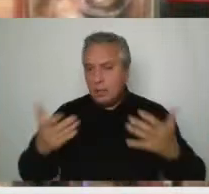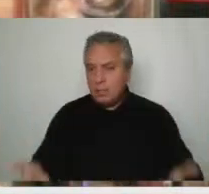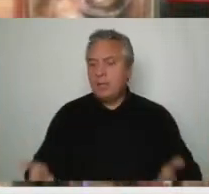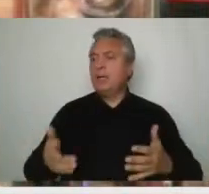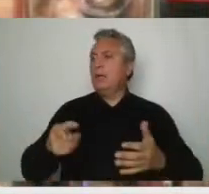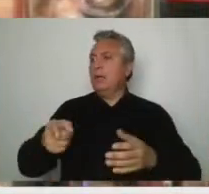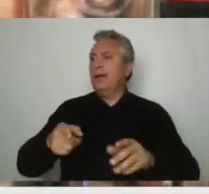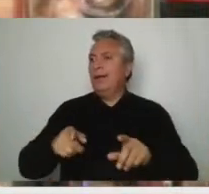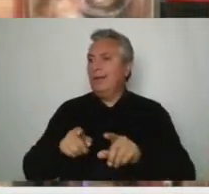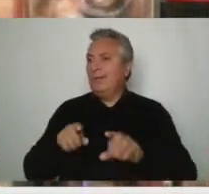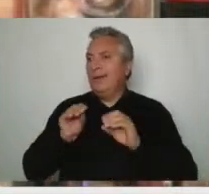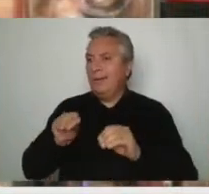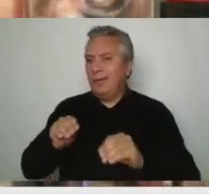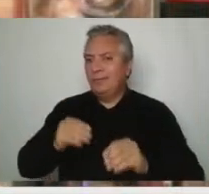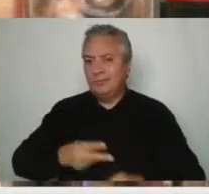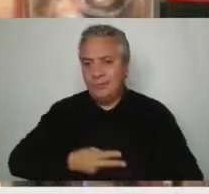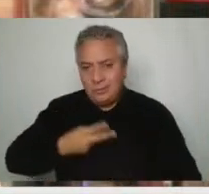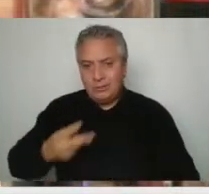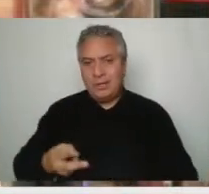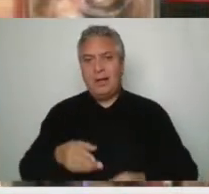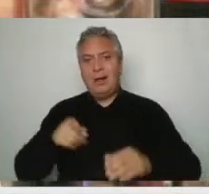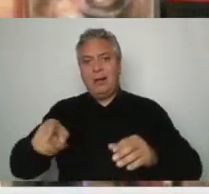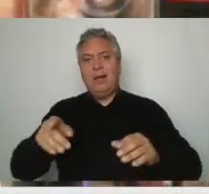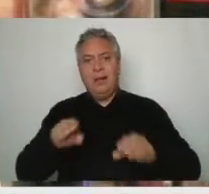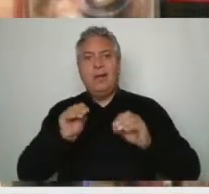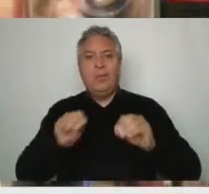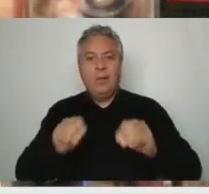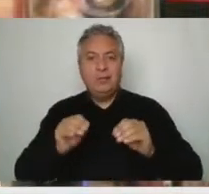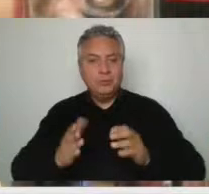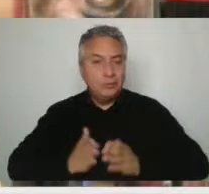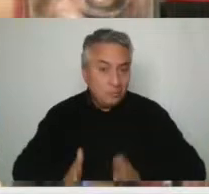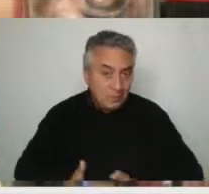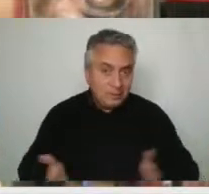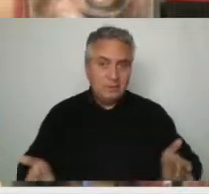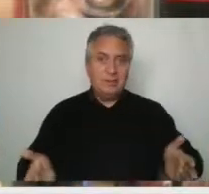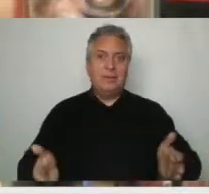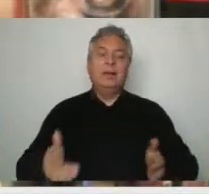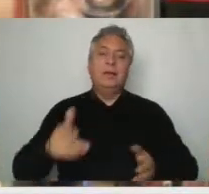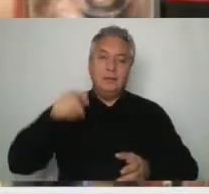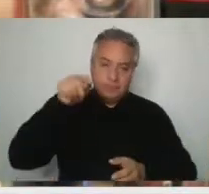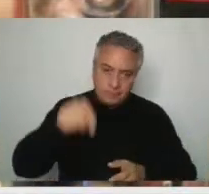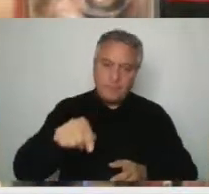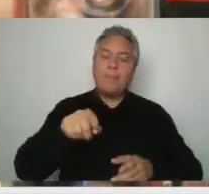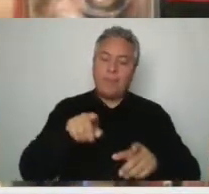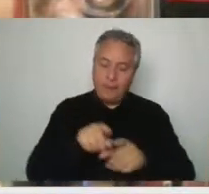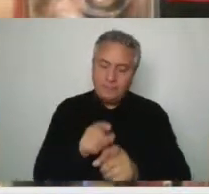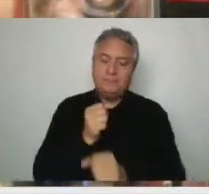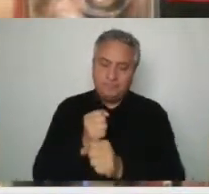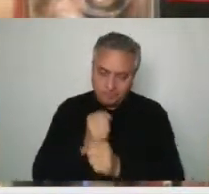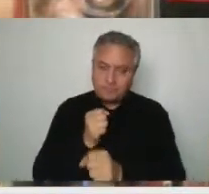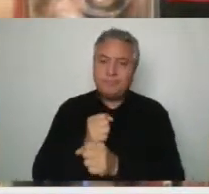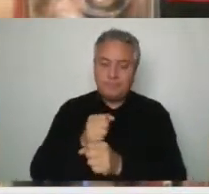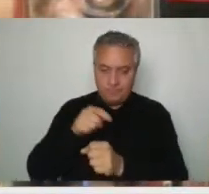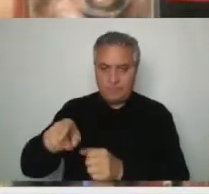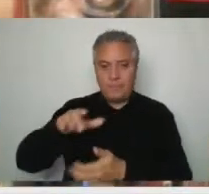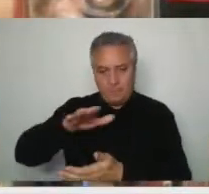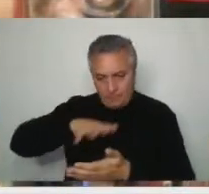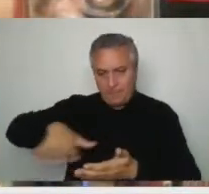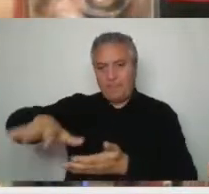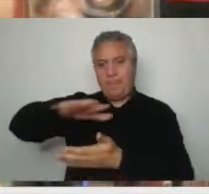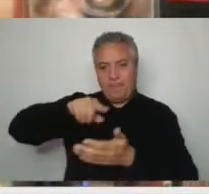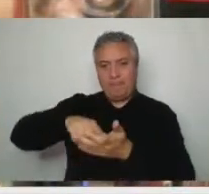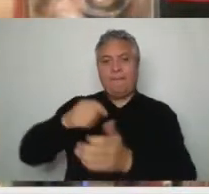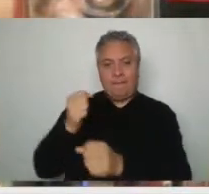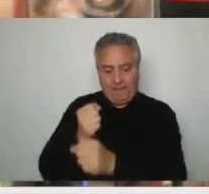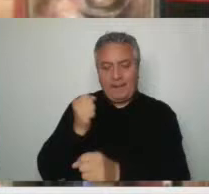in vocational education, for example, or humanities education, and how pertinent this is or relevant this is